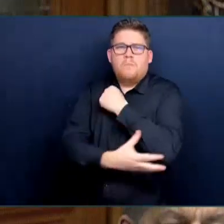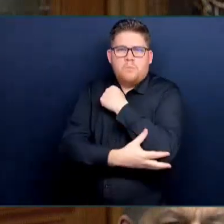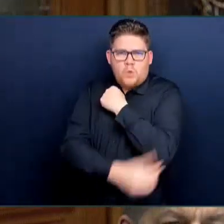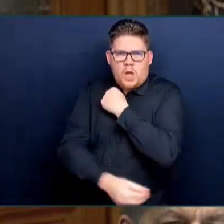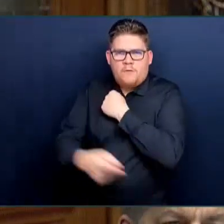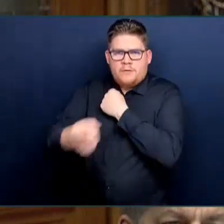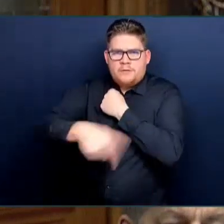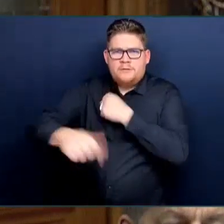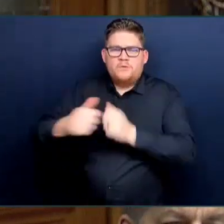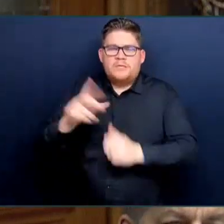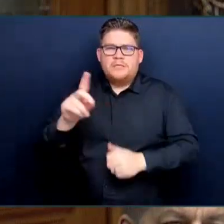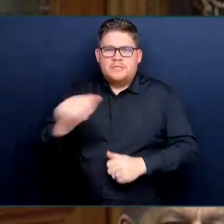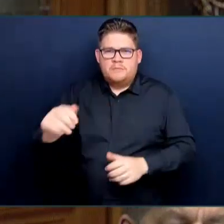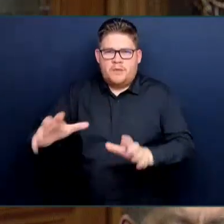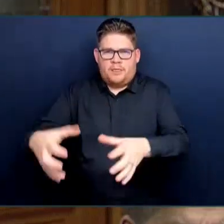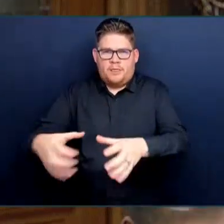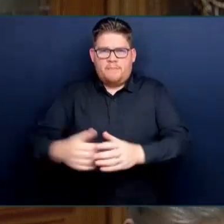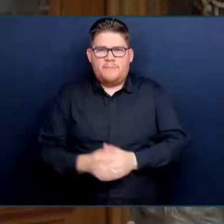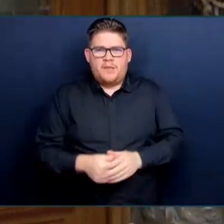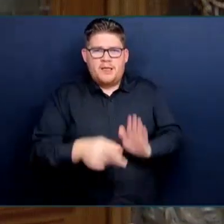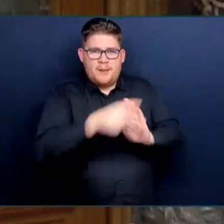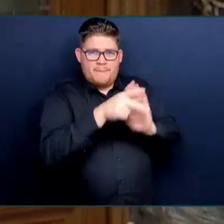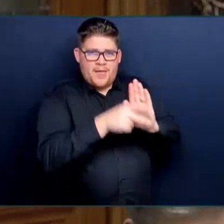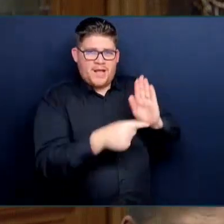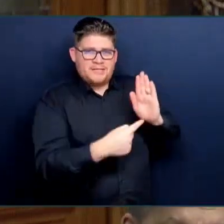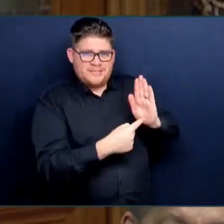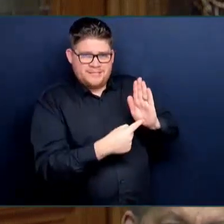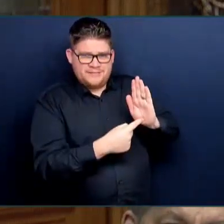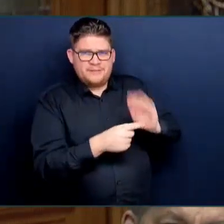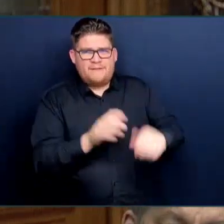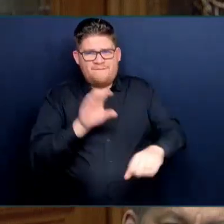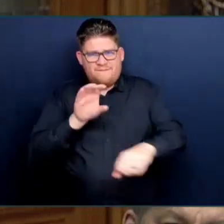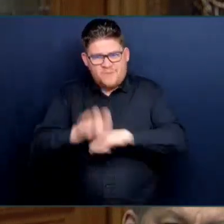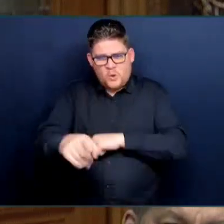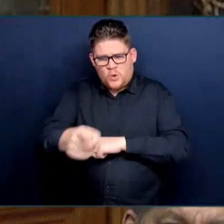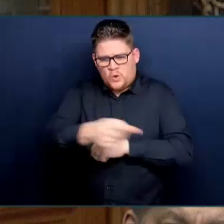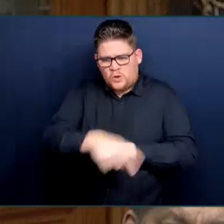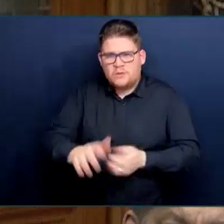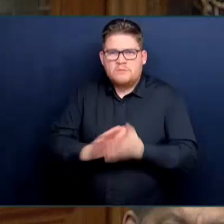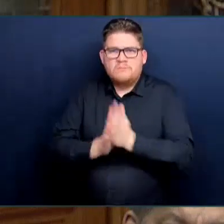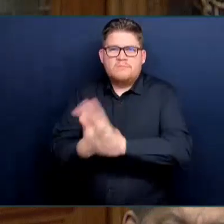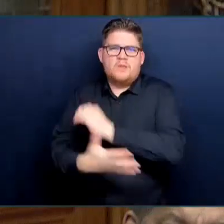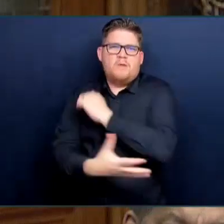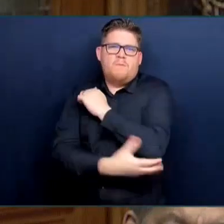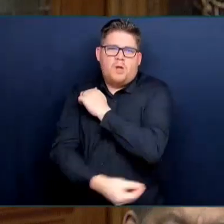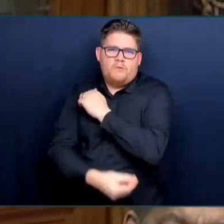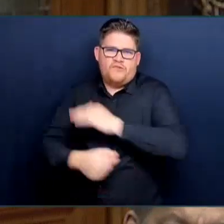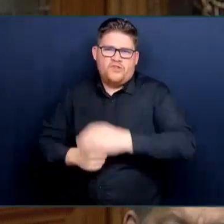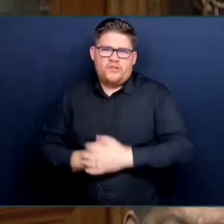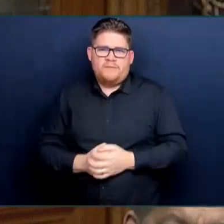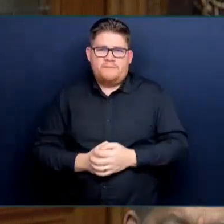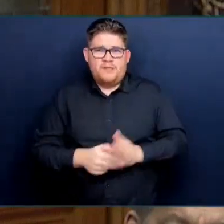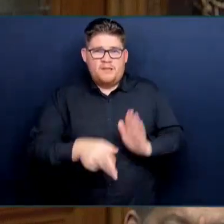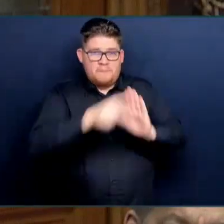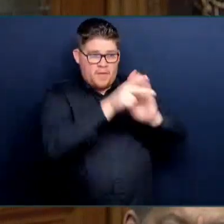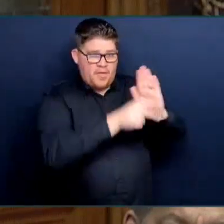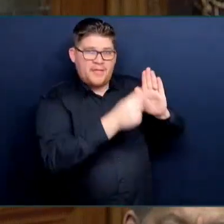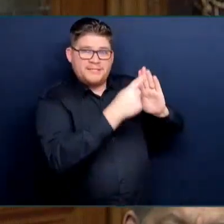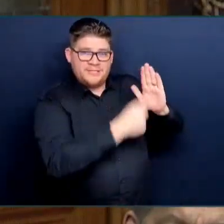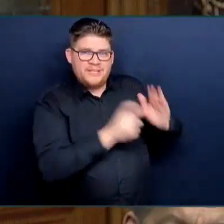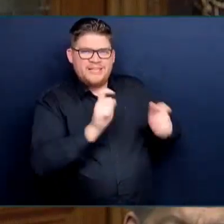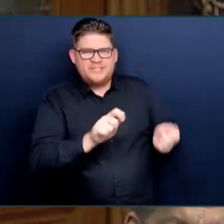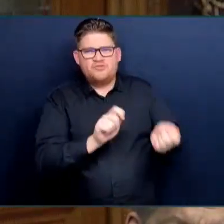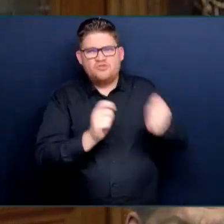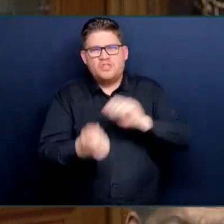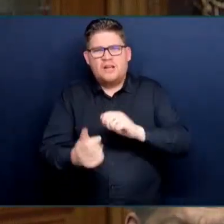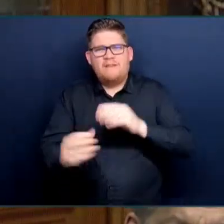choice. My question, Honourable Speaker, through you is to the Premier. Will his government raise the disability rates for